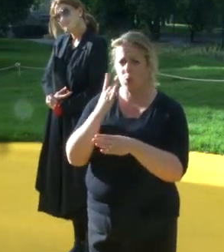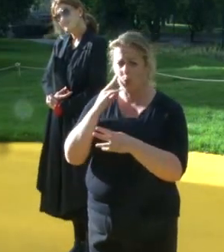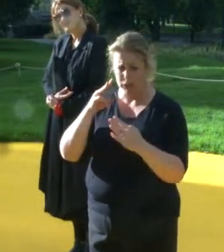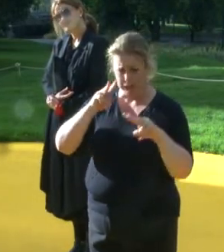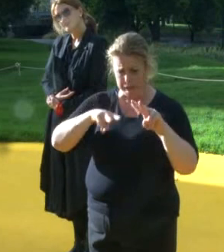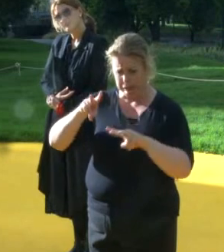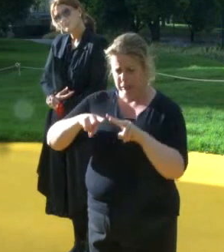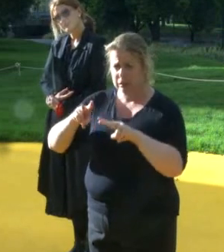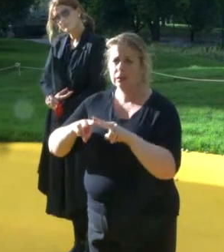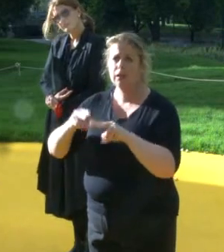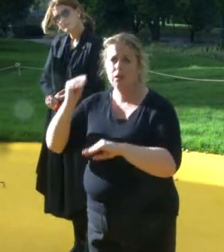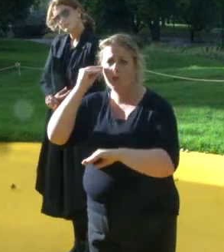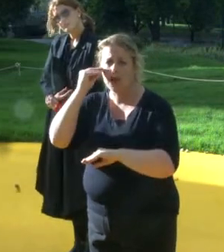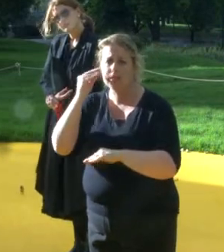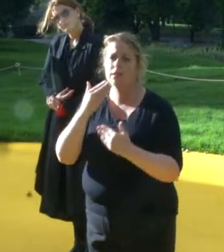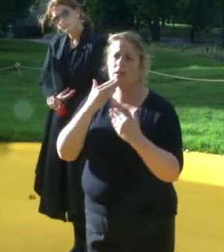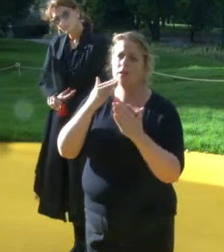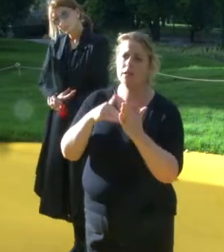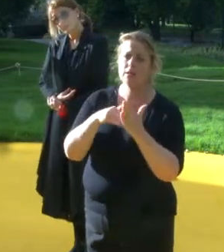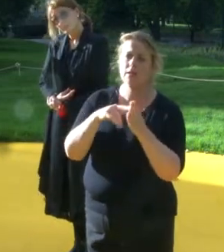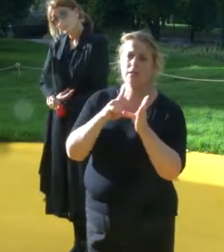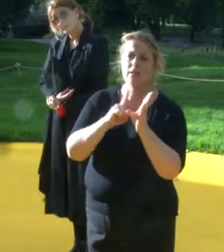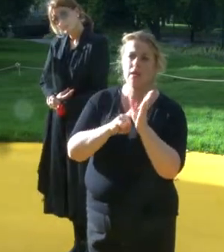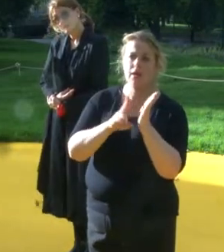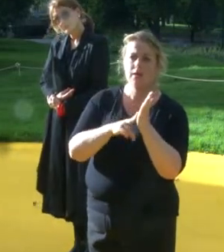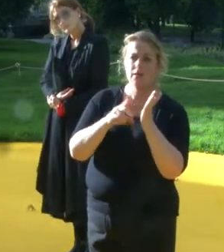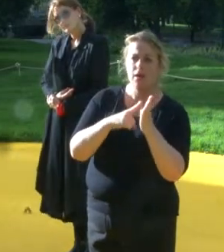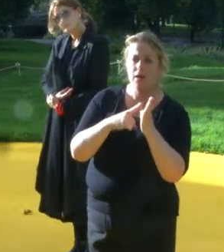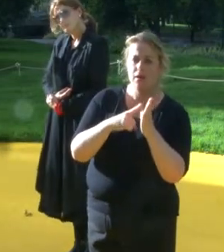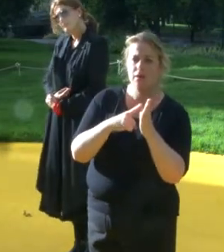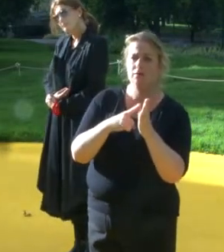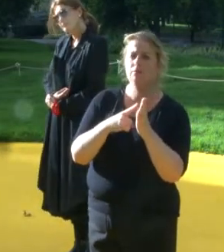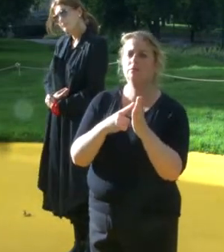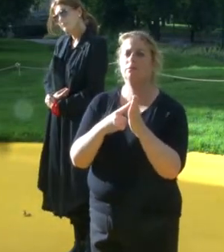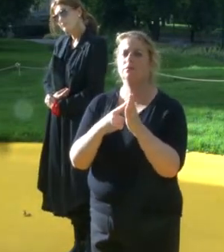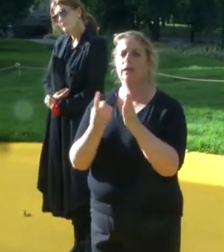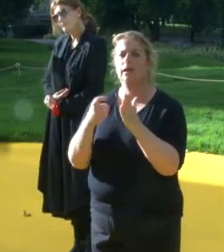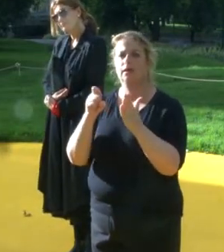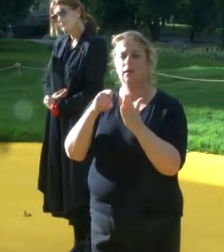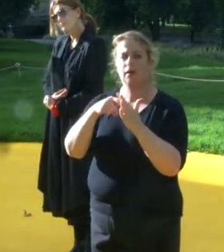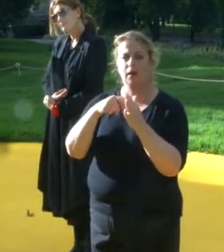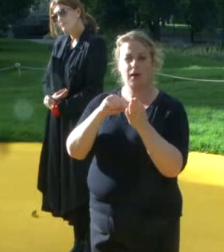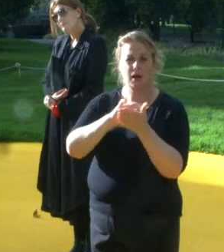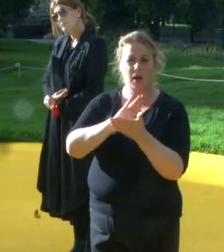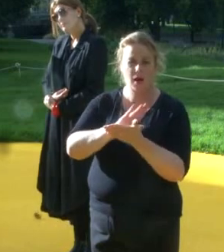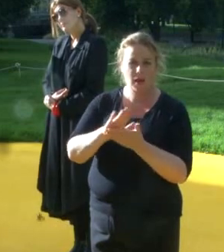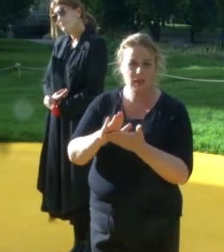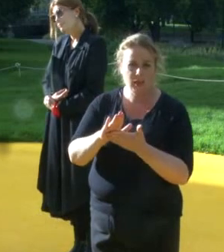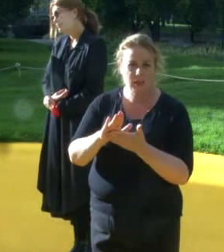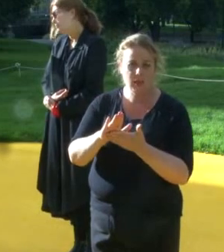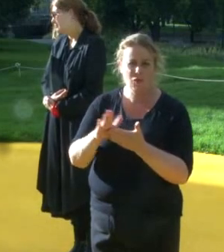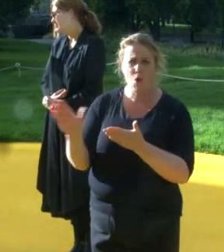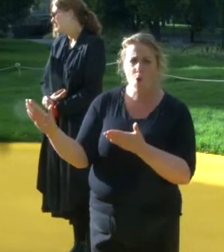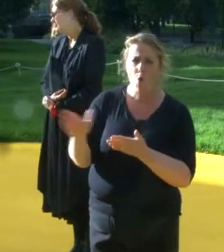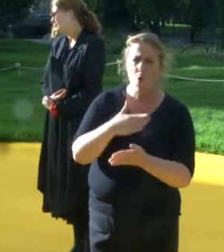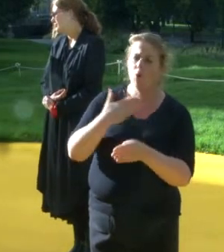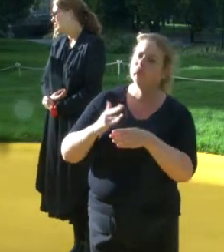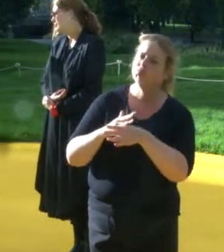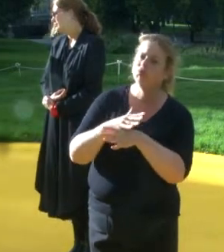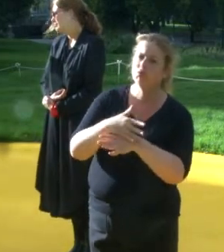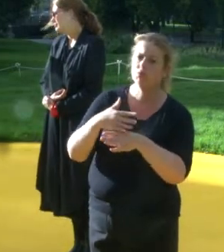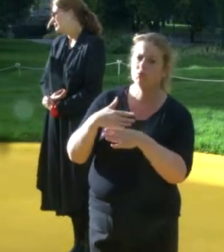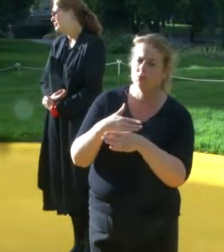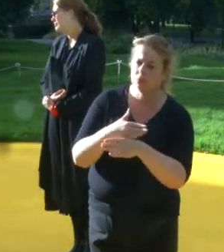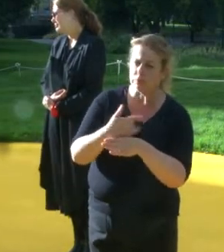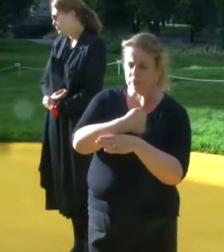these prizes. Thank you to Zana and Cariz and to Kath for all of your hard work and dedication in